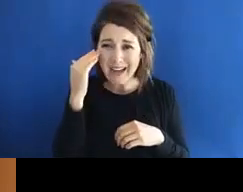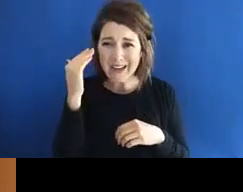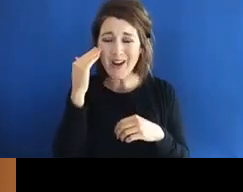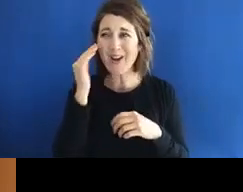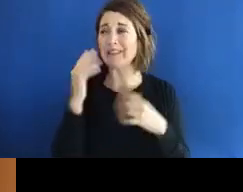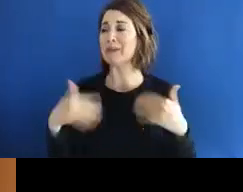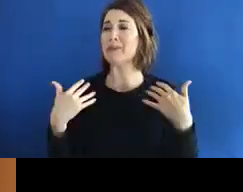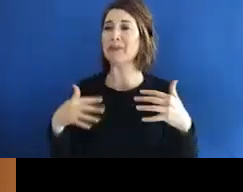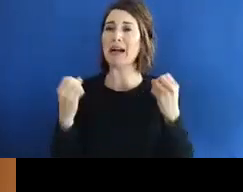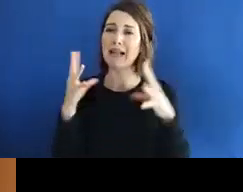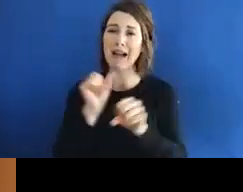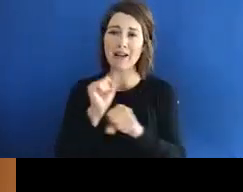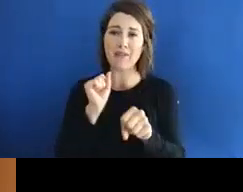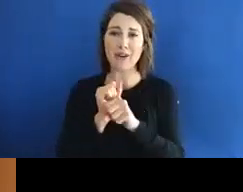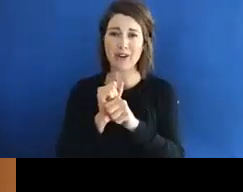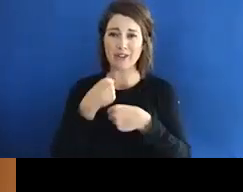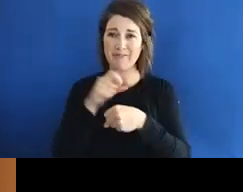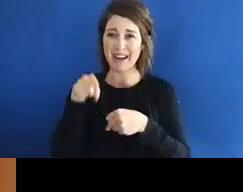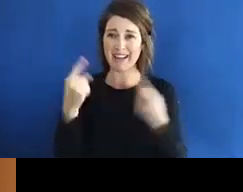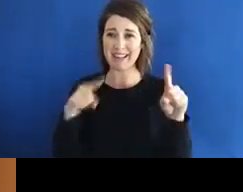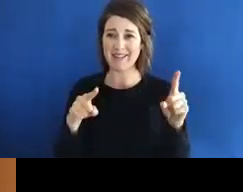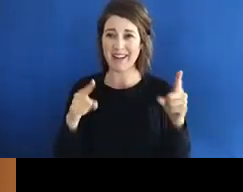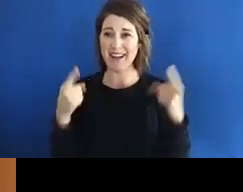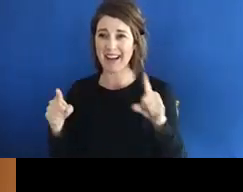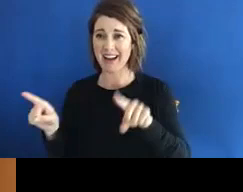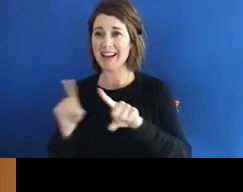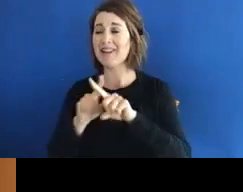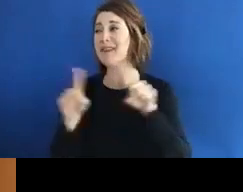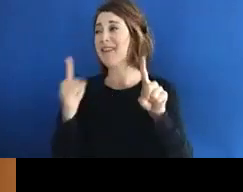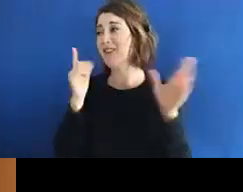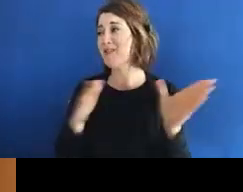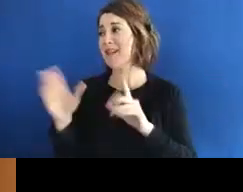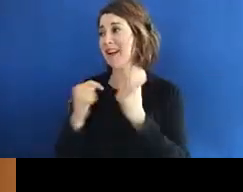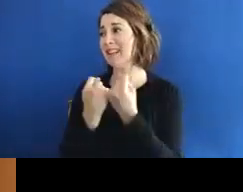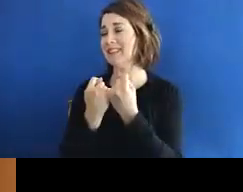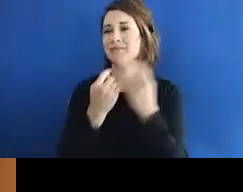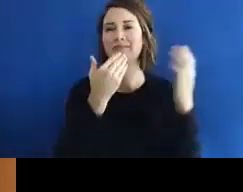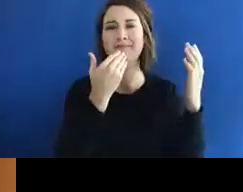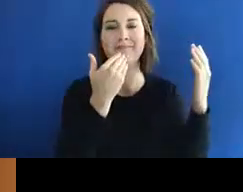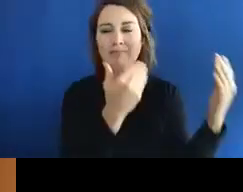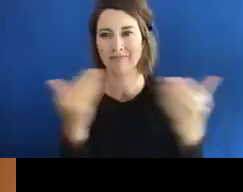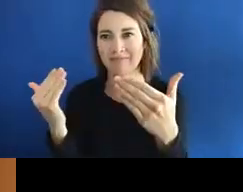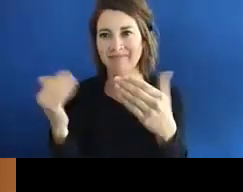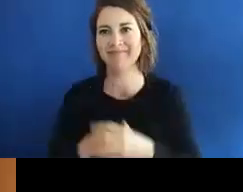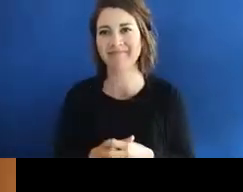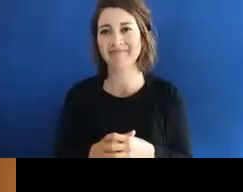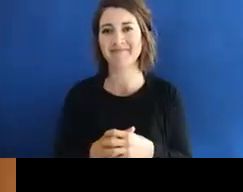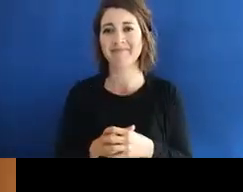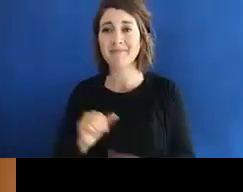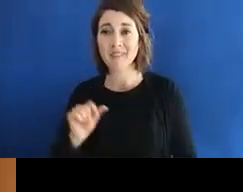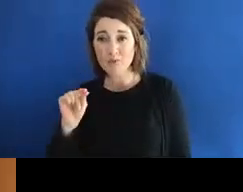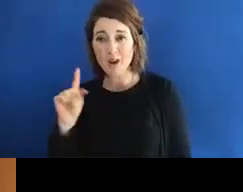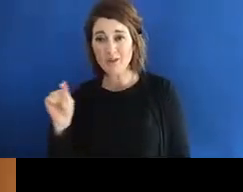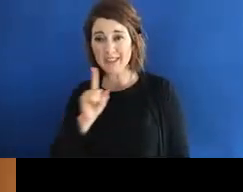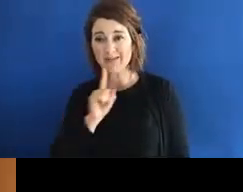this virtual event. For all the conference planning team, thank you. While 2020 has been challenging for